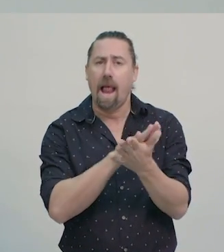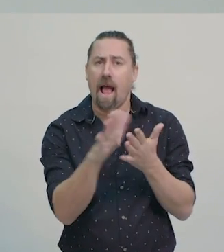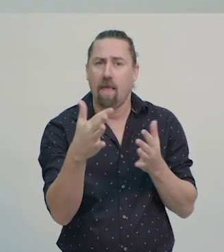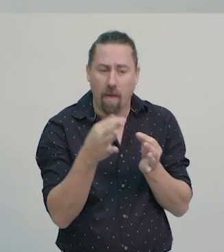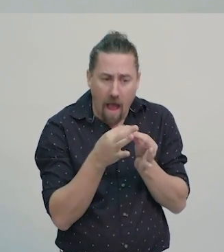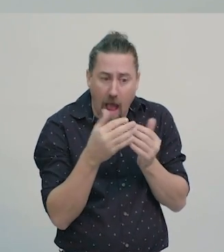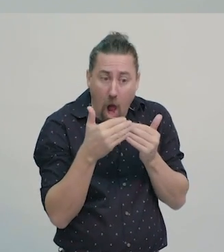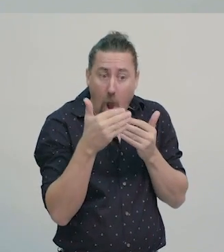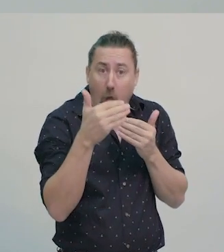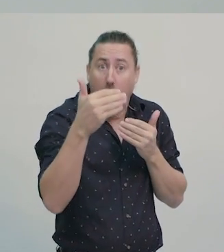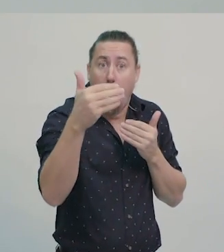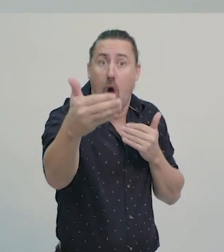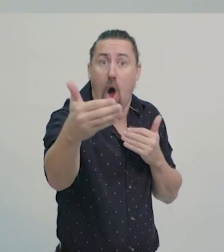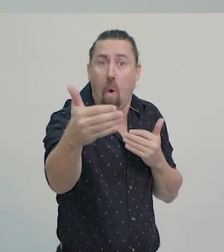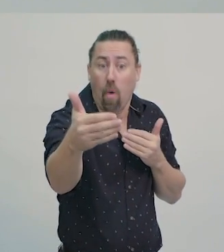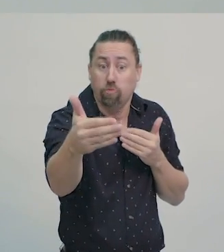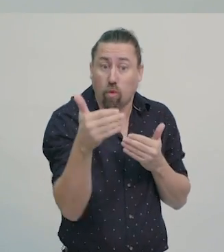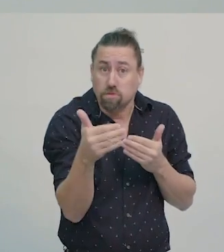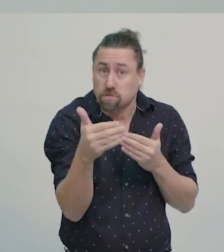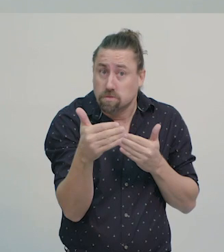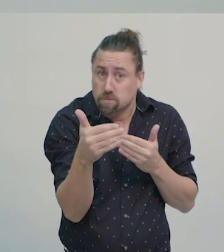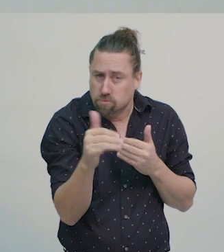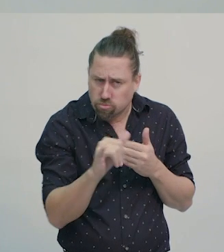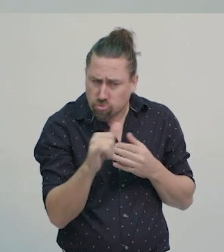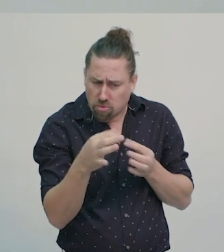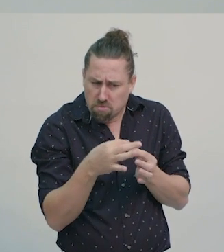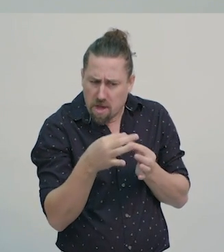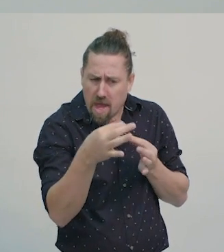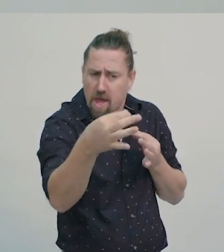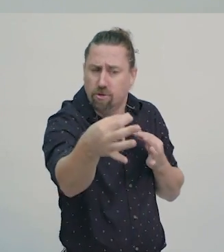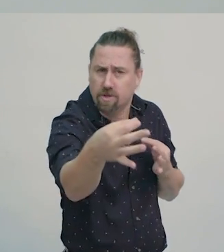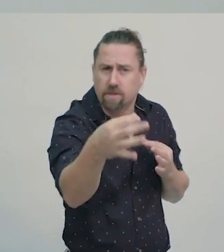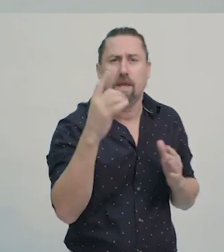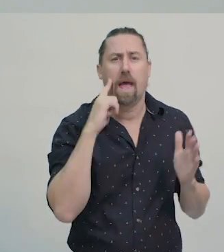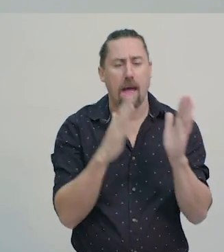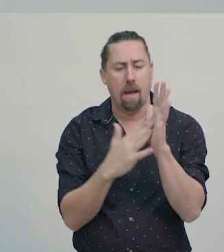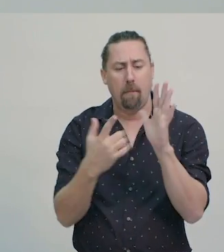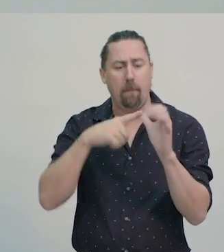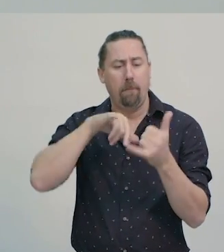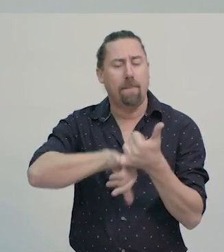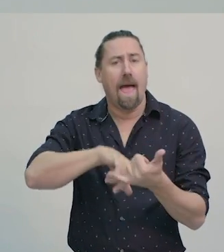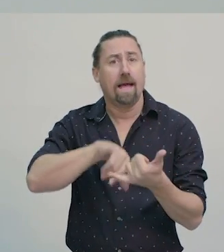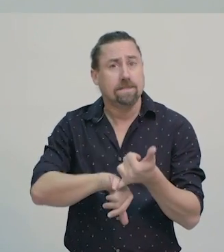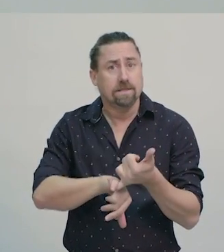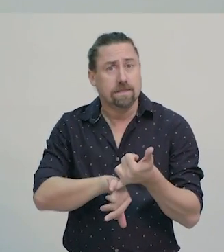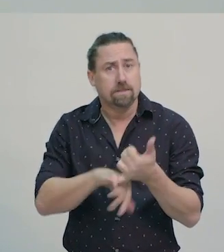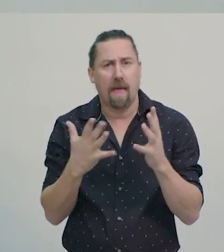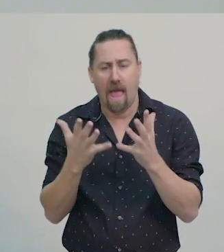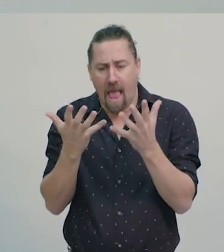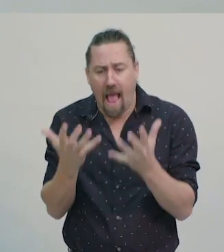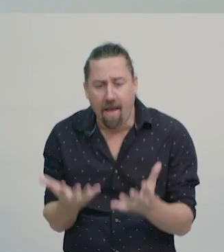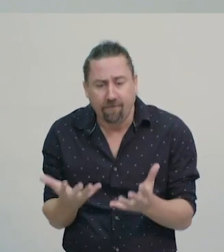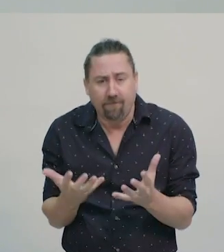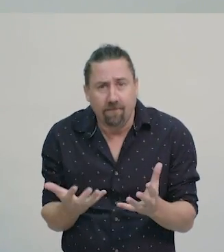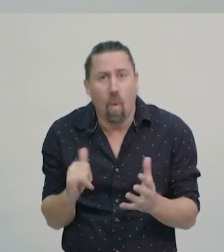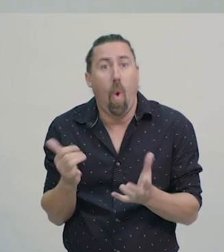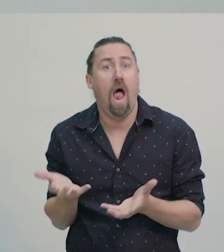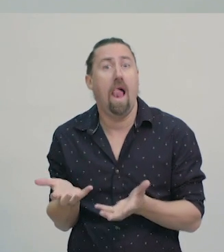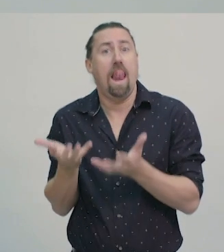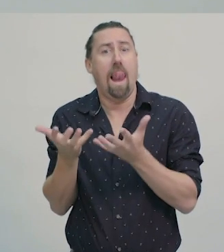This tree is taller than the flower. The flower is